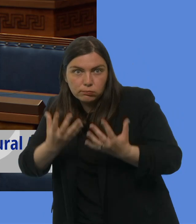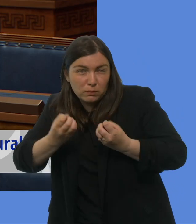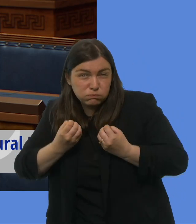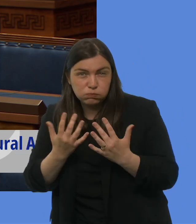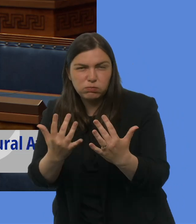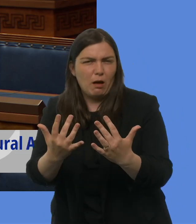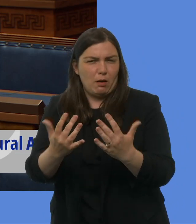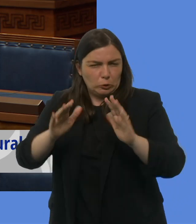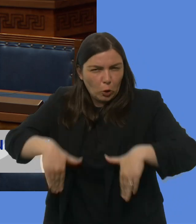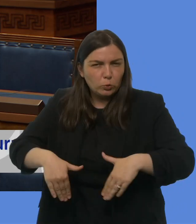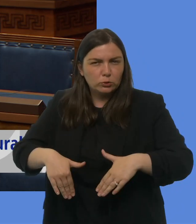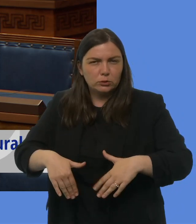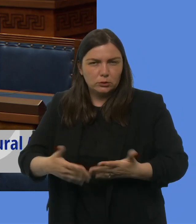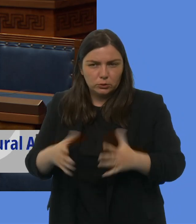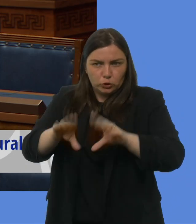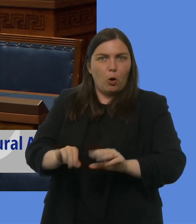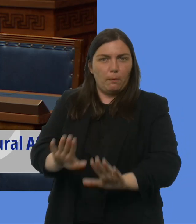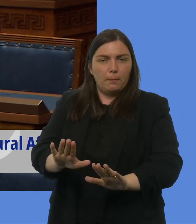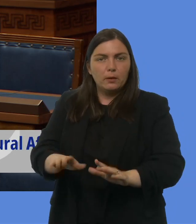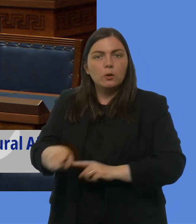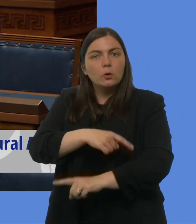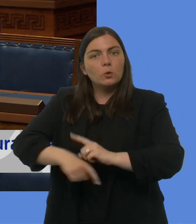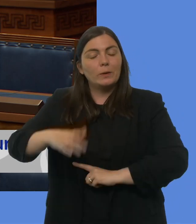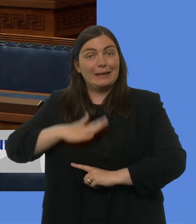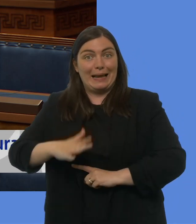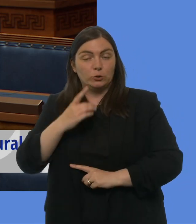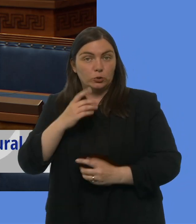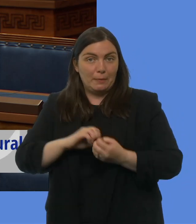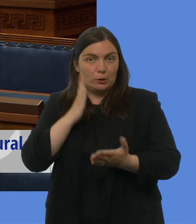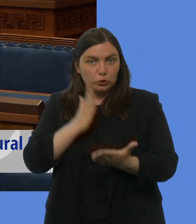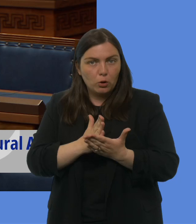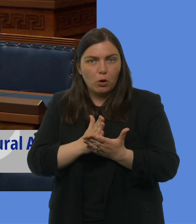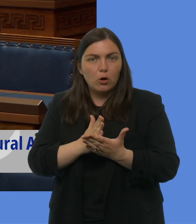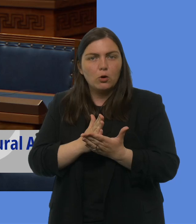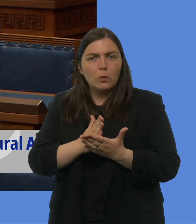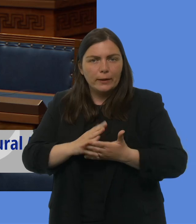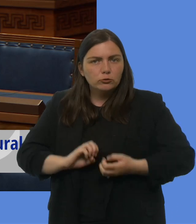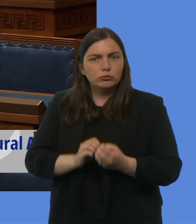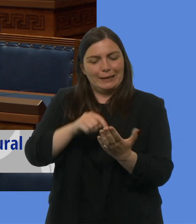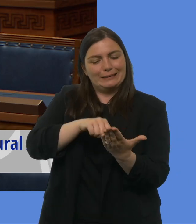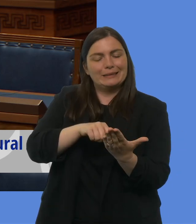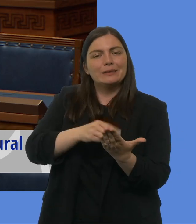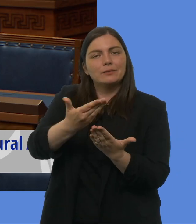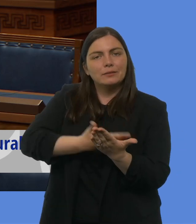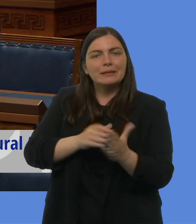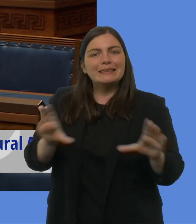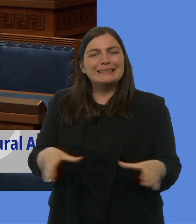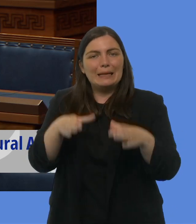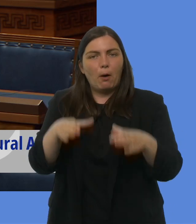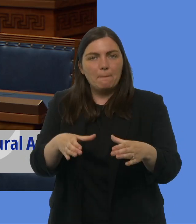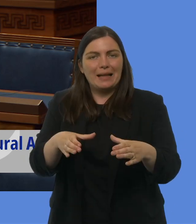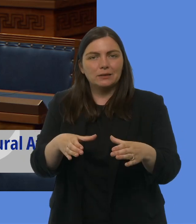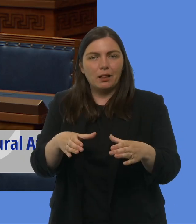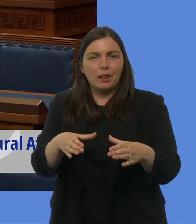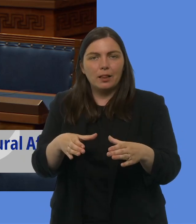of wildfires and actions that should be taken to prevent them. We've made available the departmental specialist wildfire vehicles for use by the